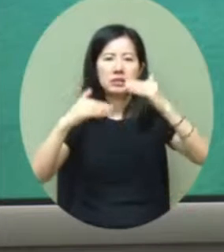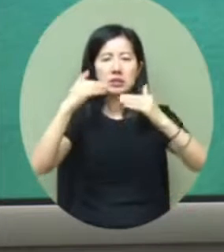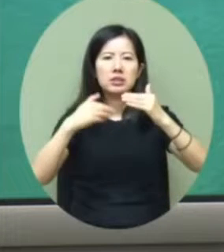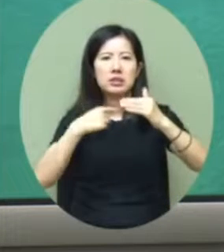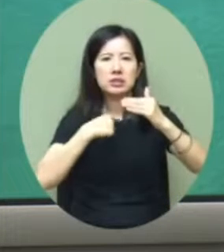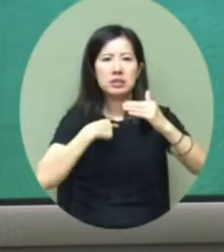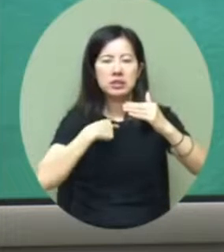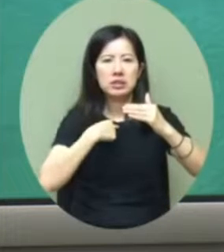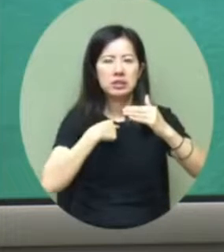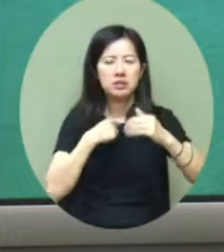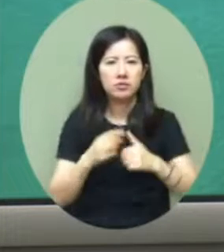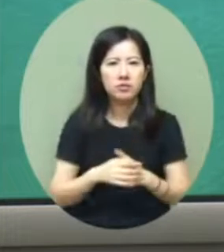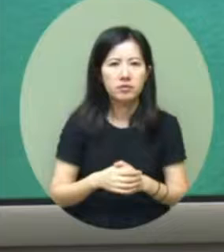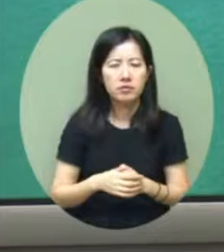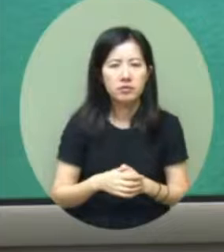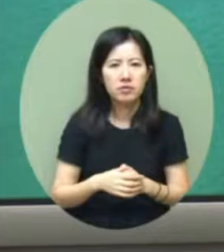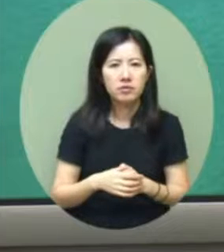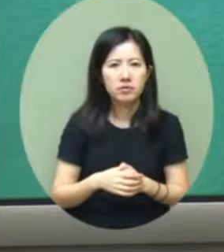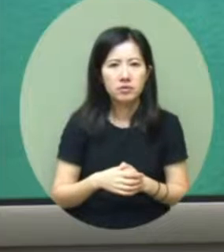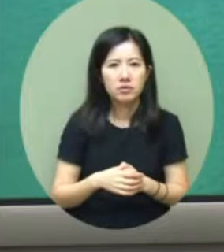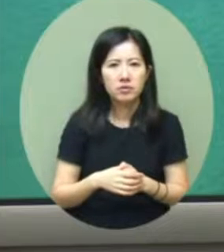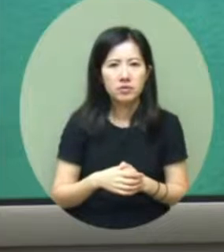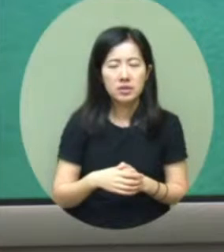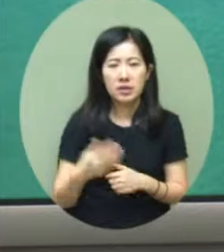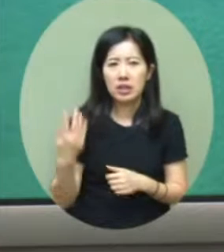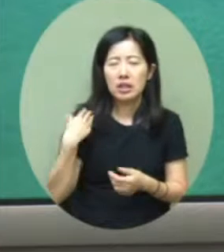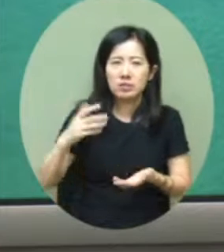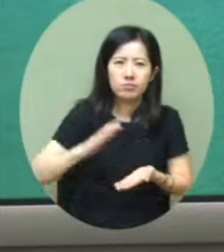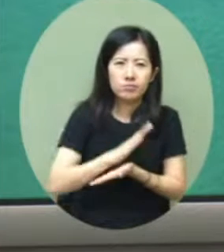attach importance to development.